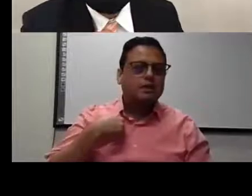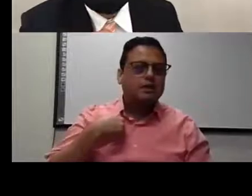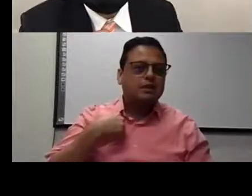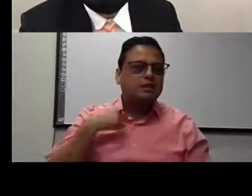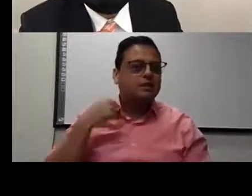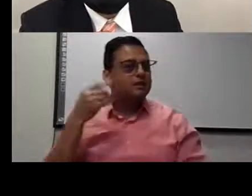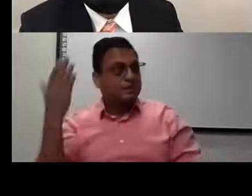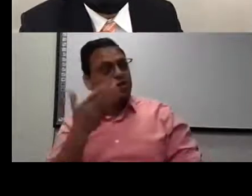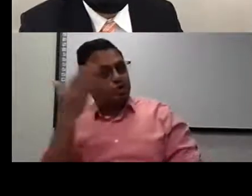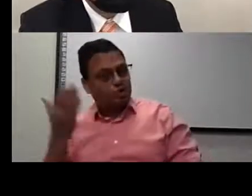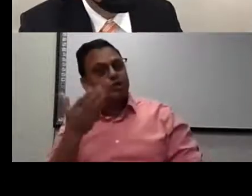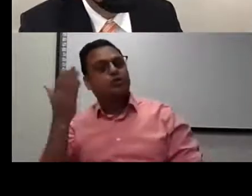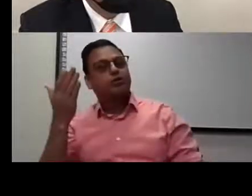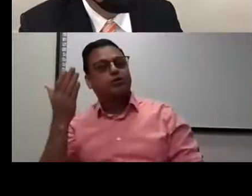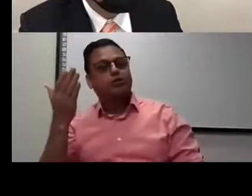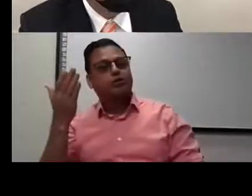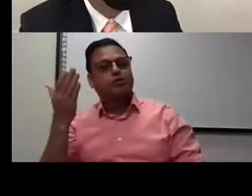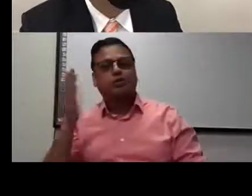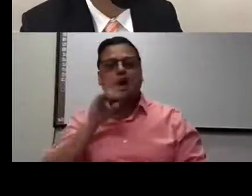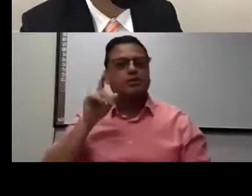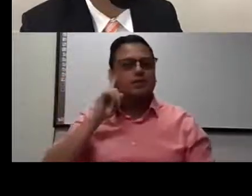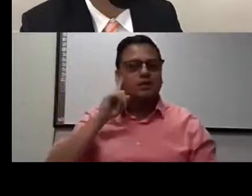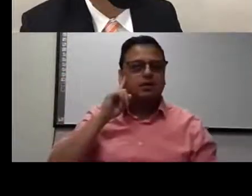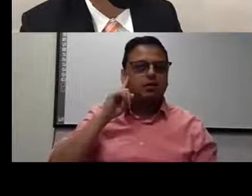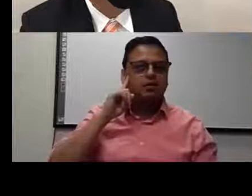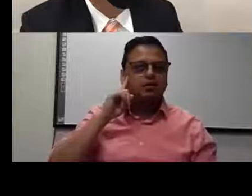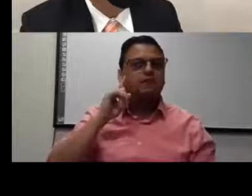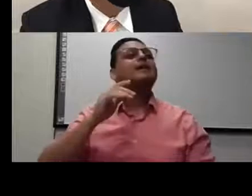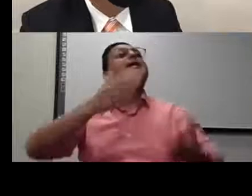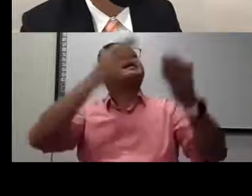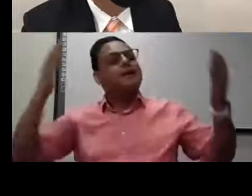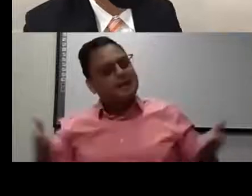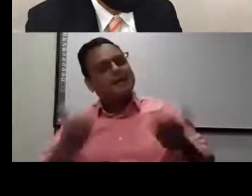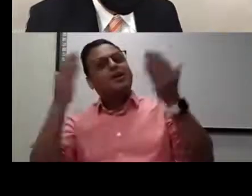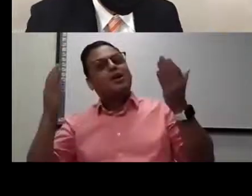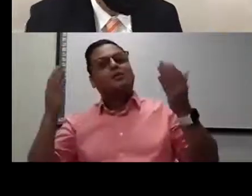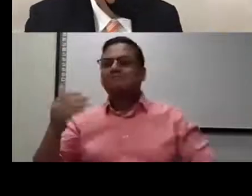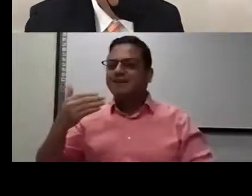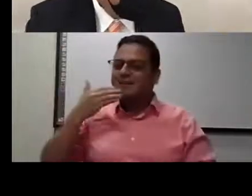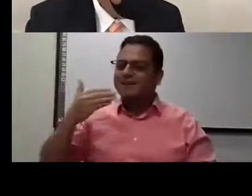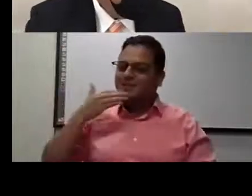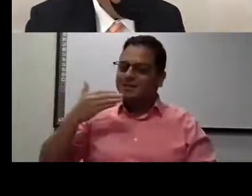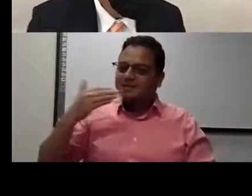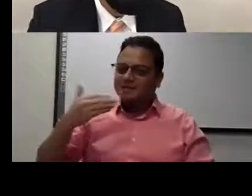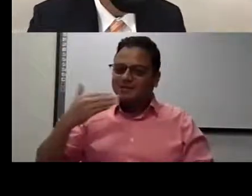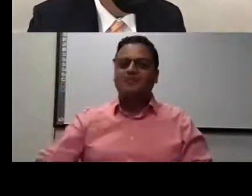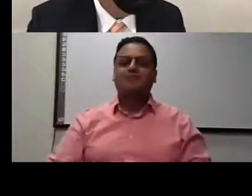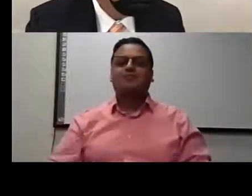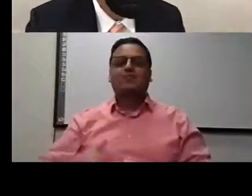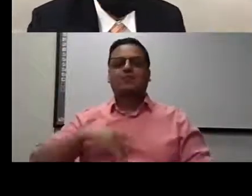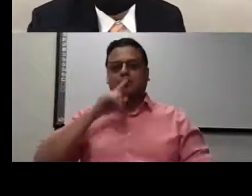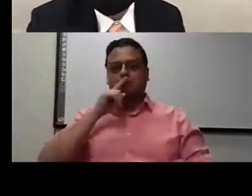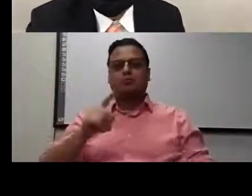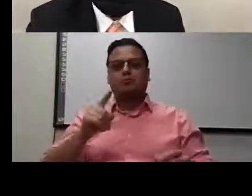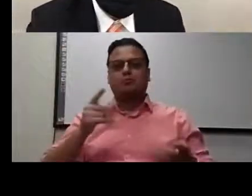No. I don't think it picked it up, did. Here. Thank you. Thank you. All right, I just want to make sure that